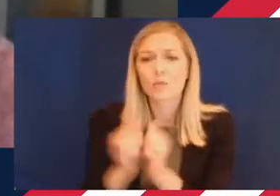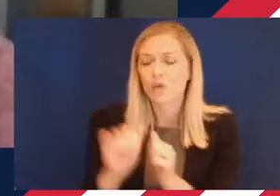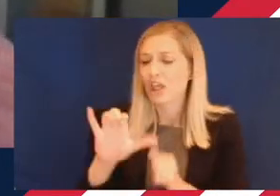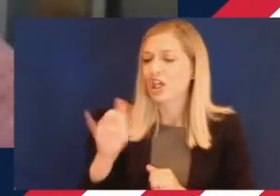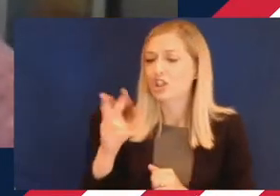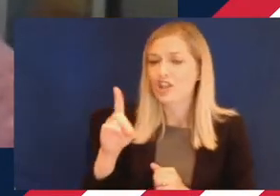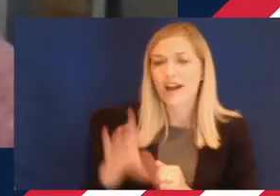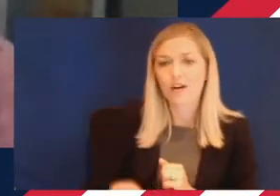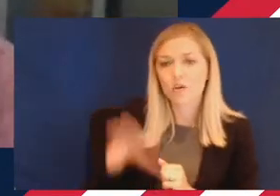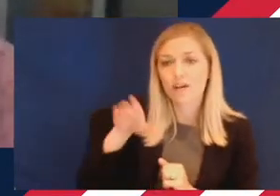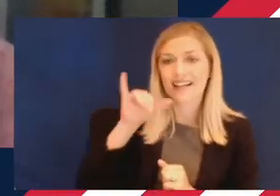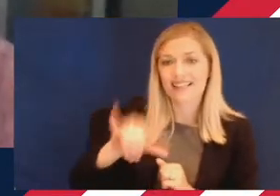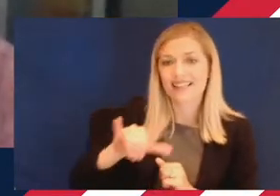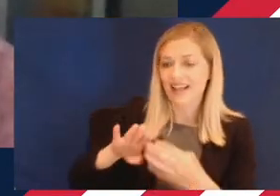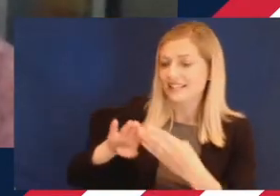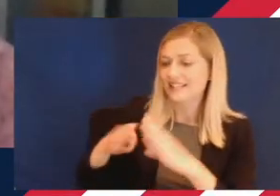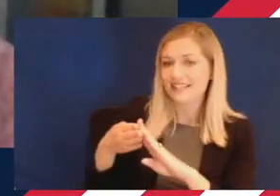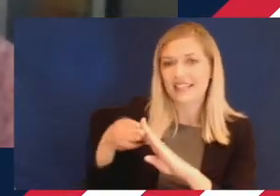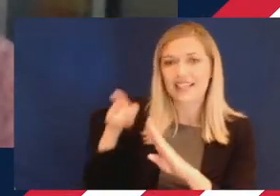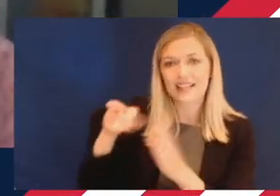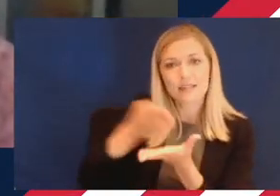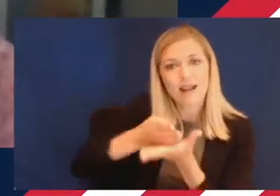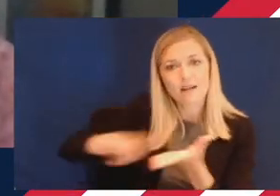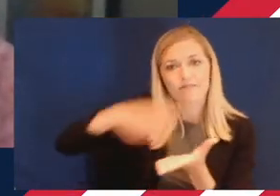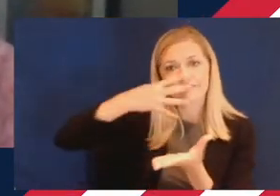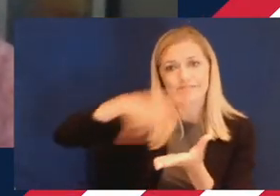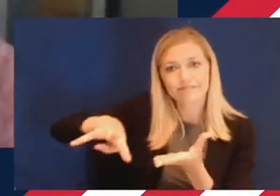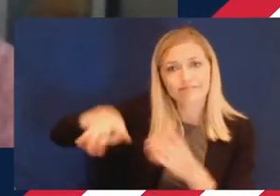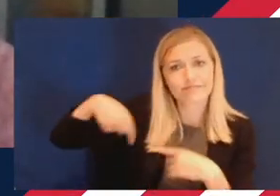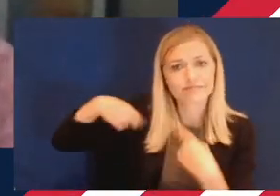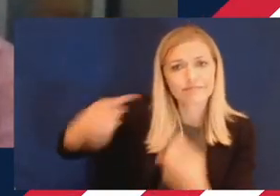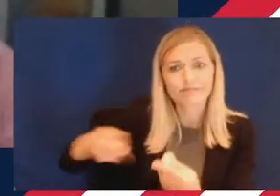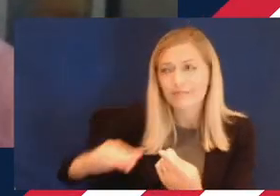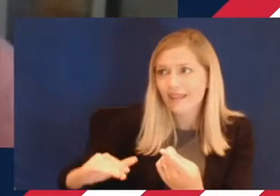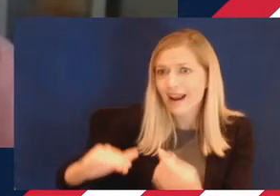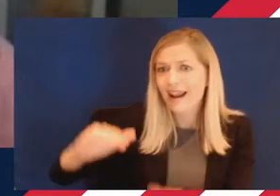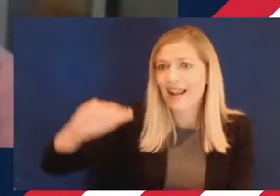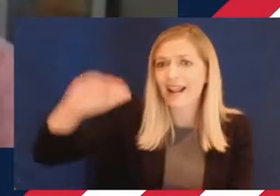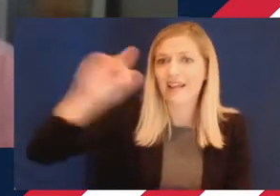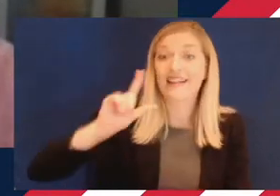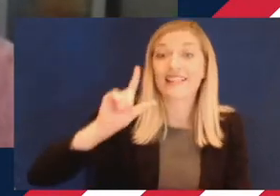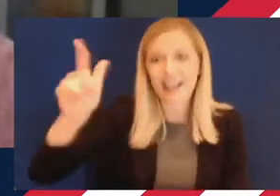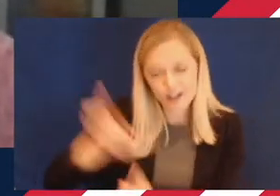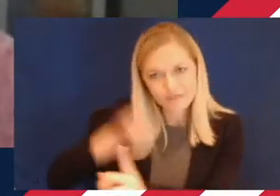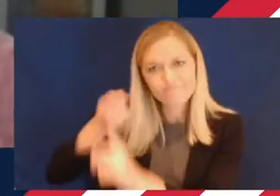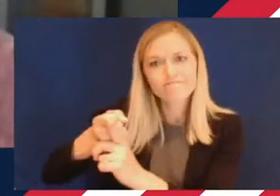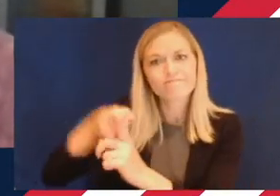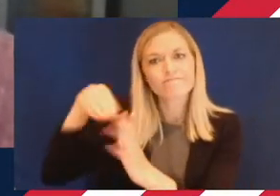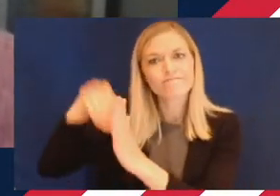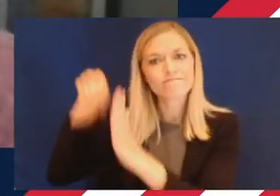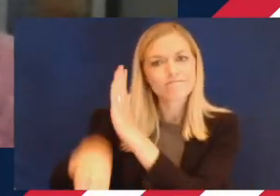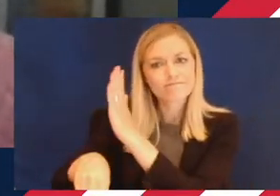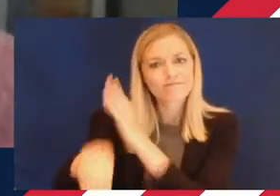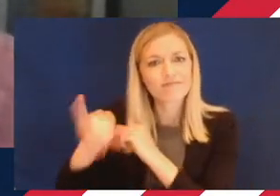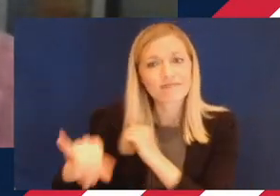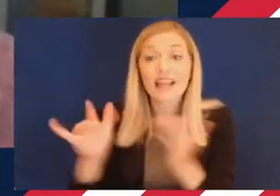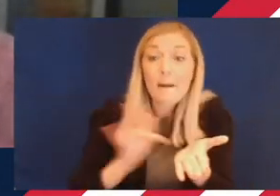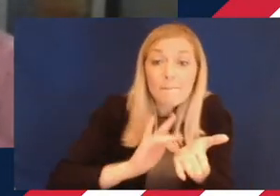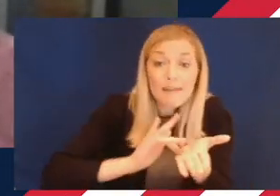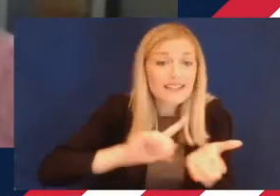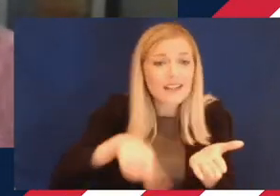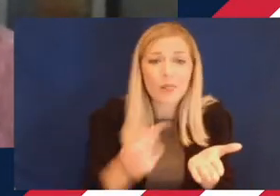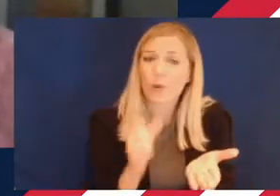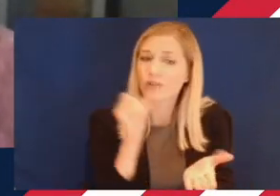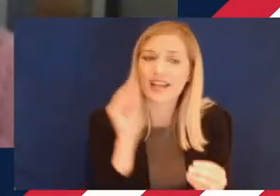health. And medicine alone is not going to fix this. Medicine only contributes to 10 to 20% of health